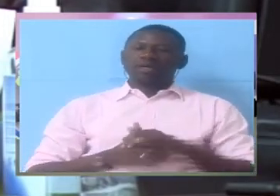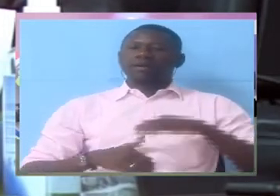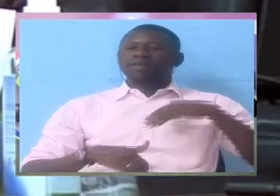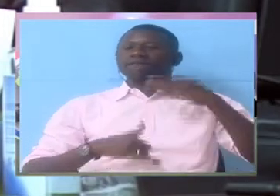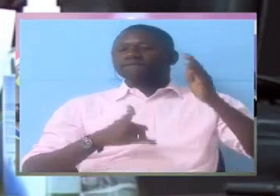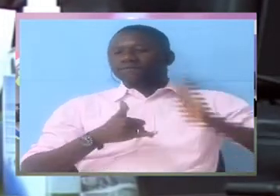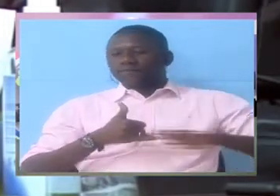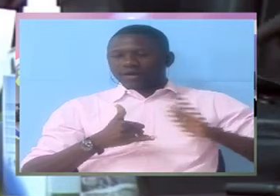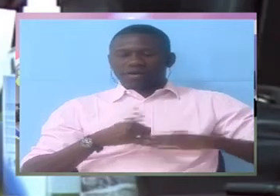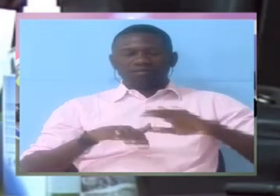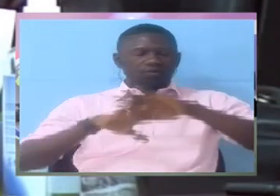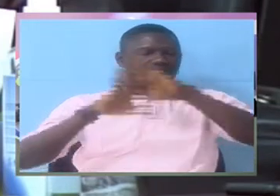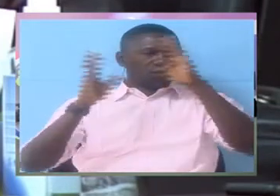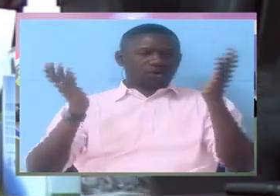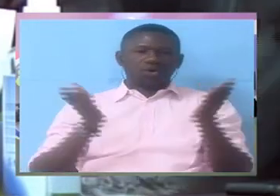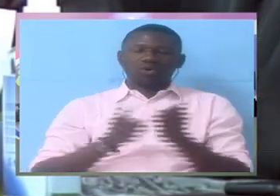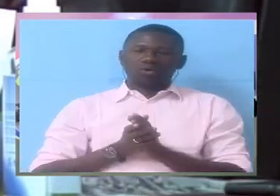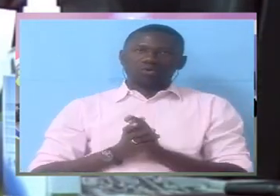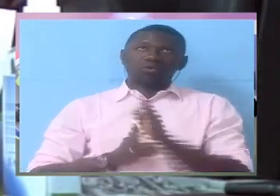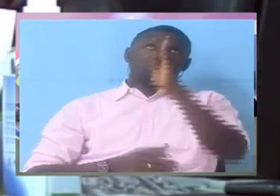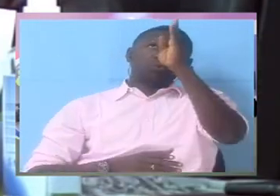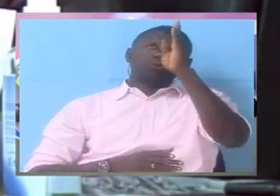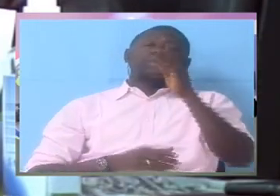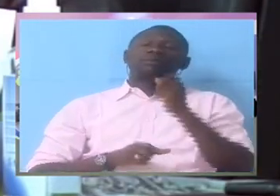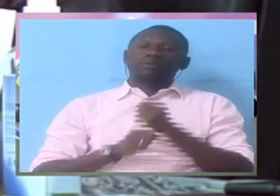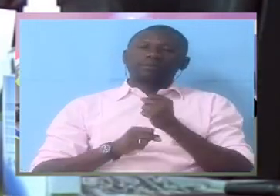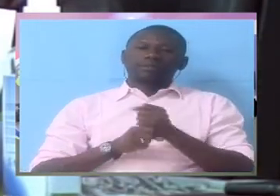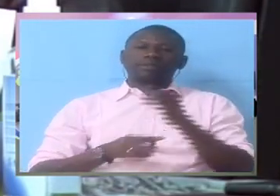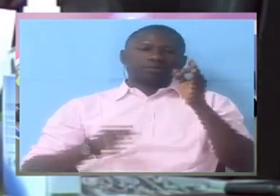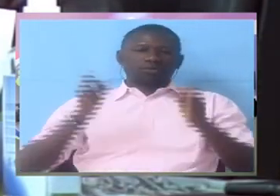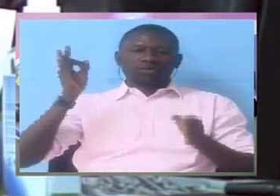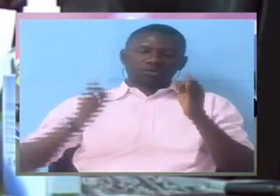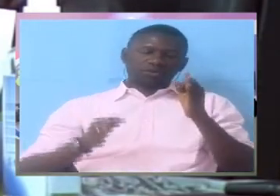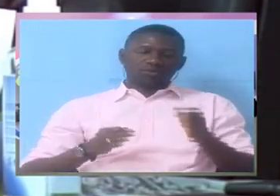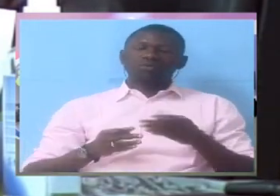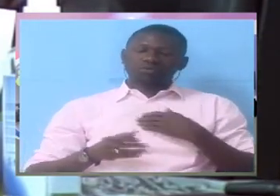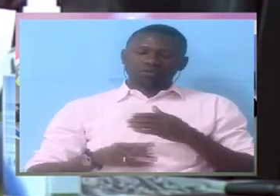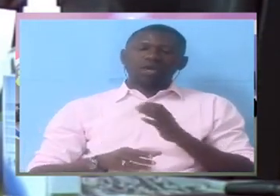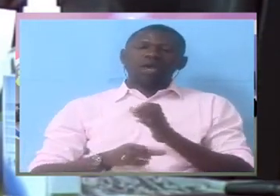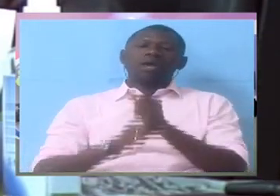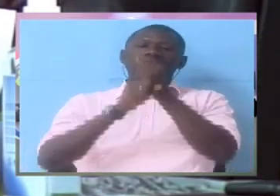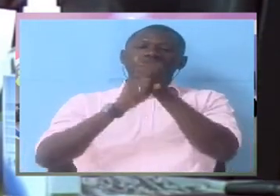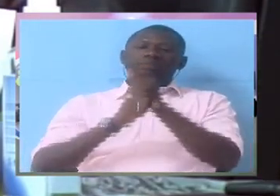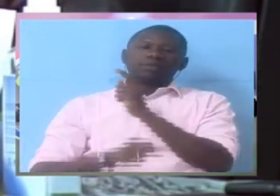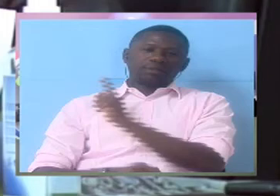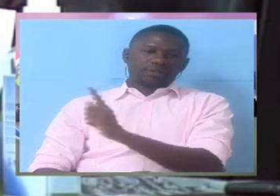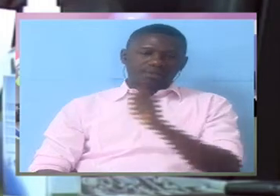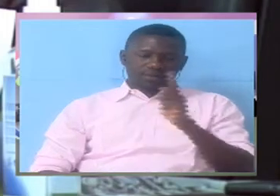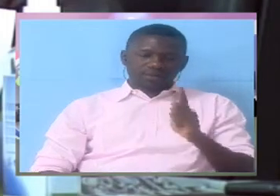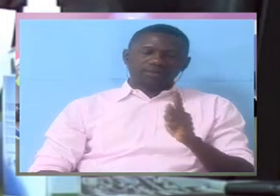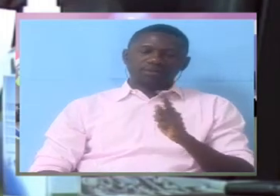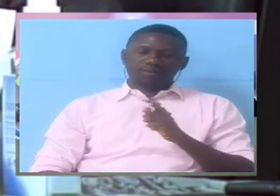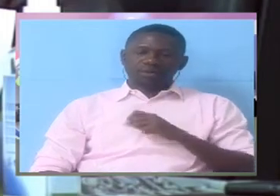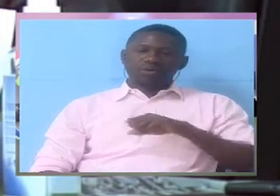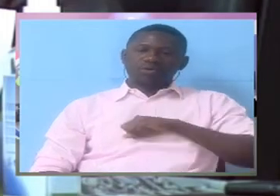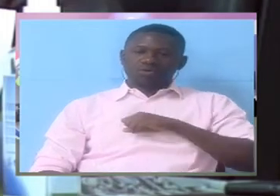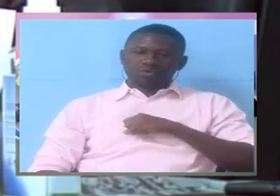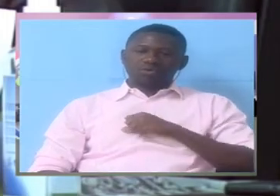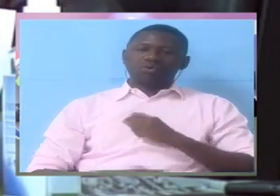all, you being the just judge, will grant each and every one their own